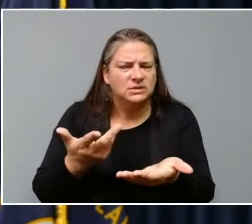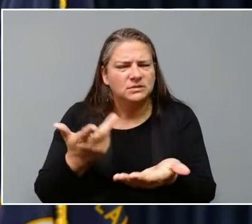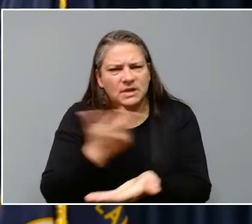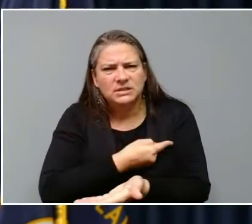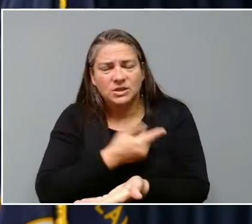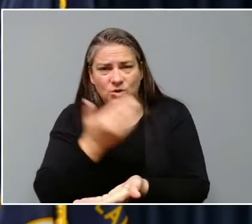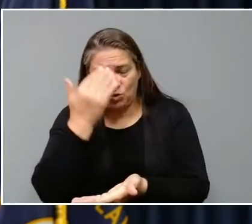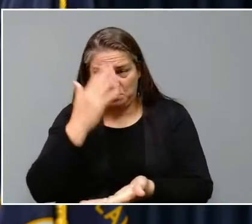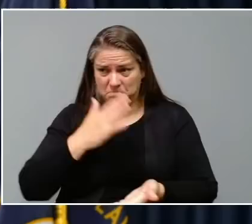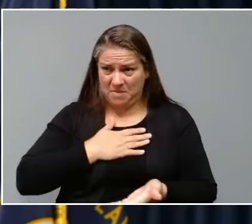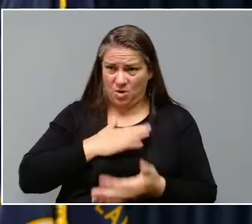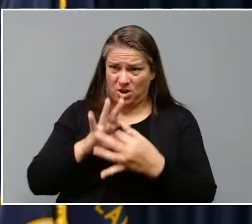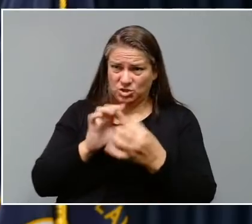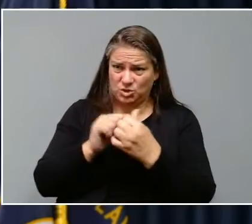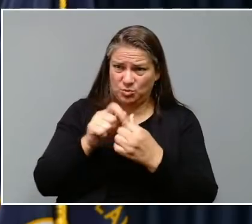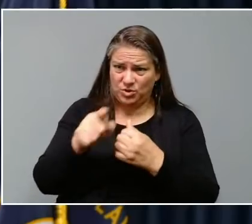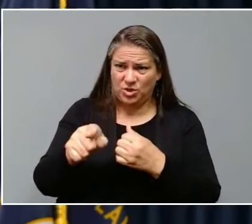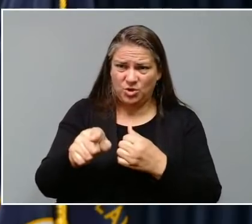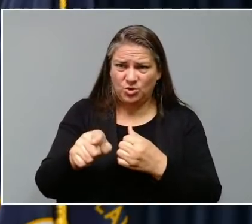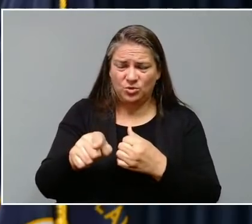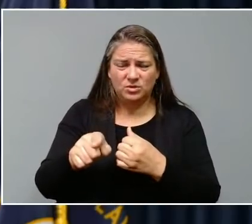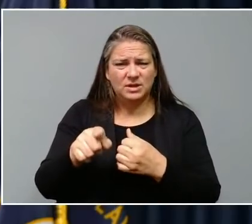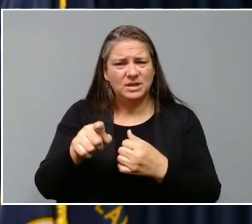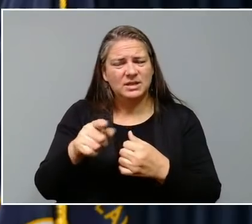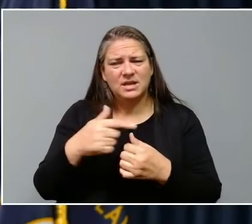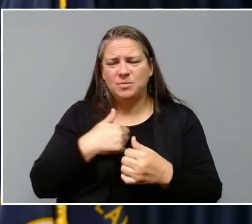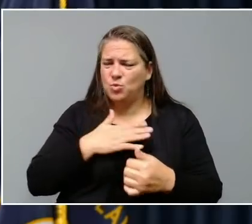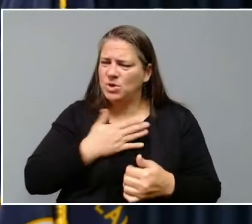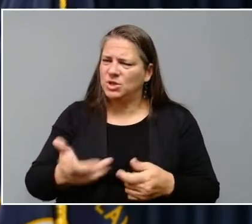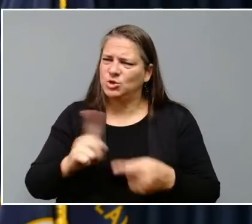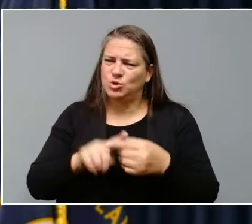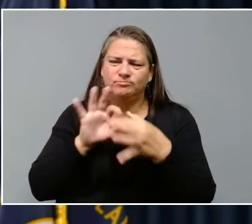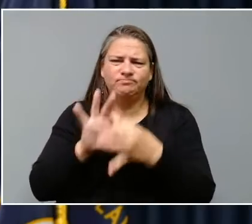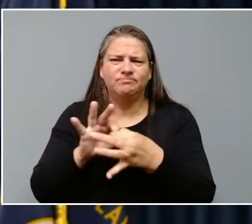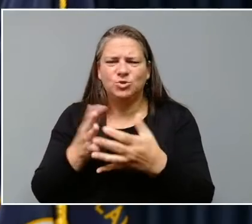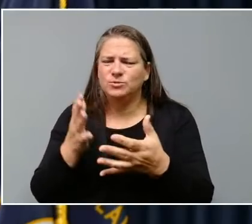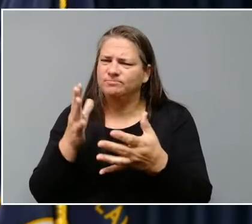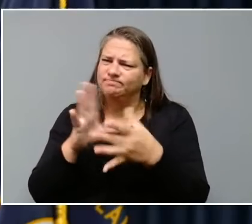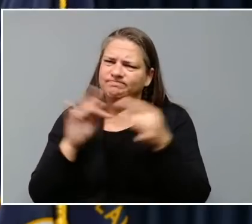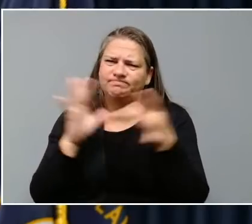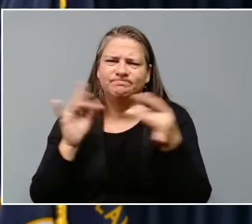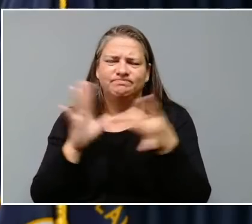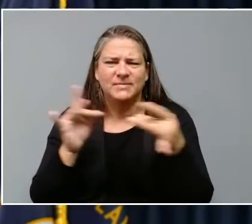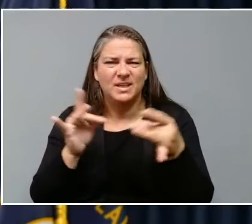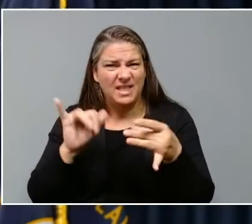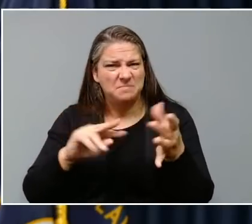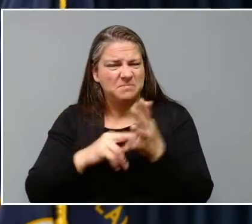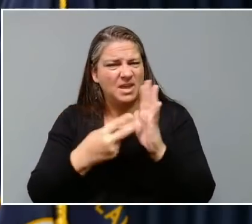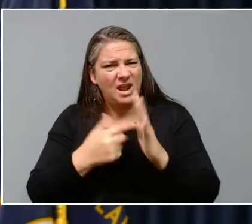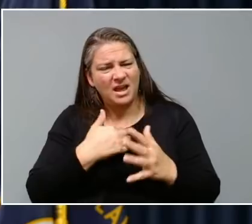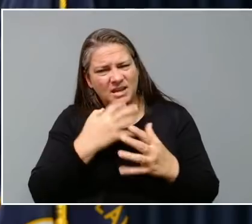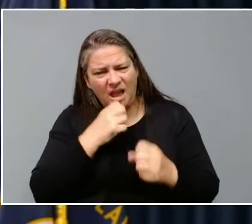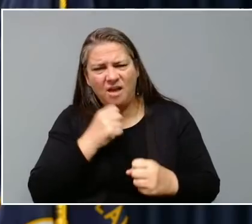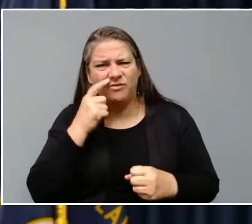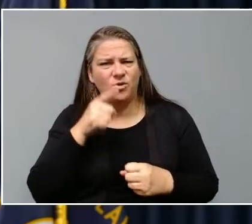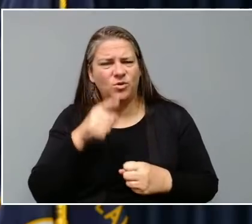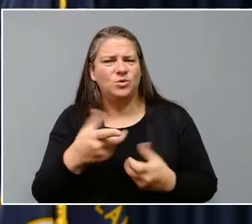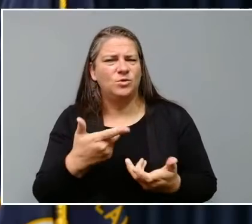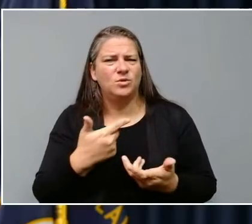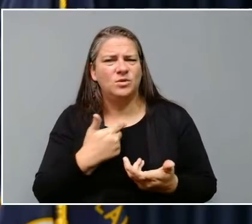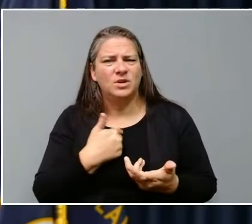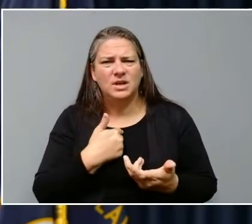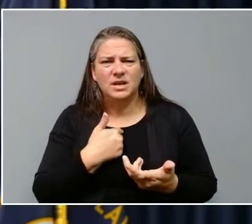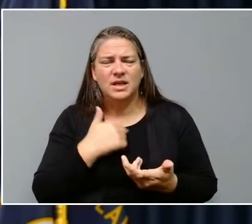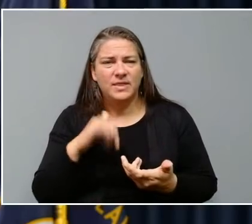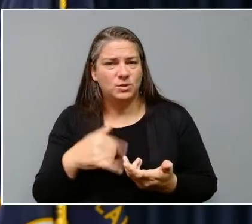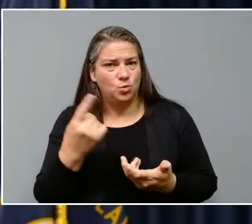line speaks volumes to how serious this is and how much you care about them. And it may be the one thing